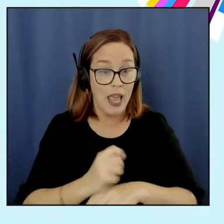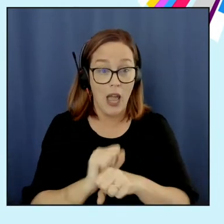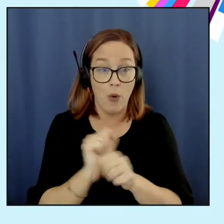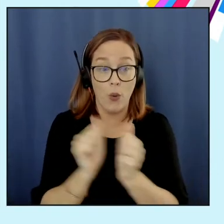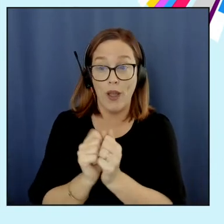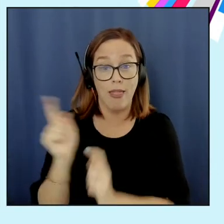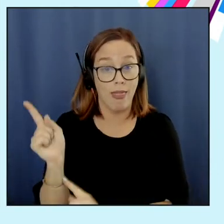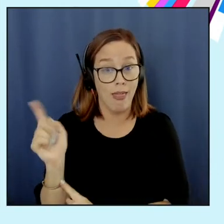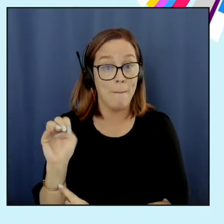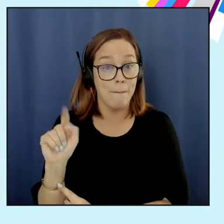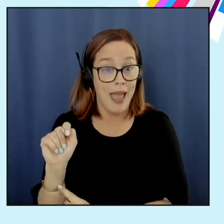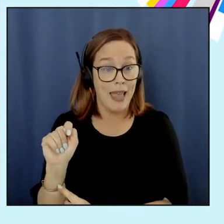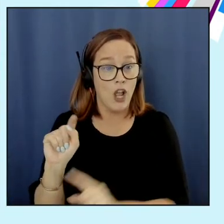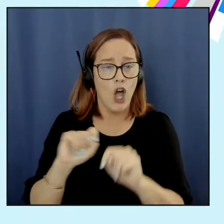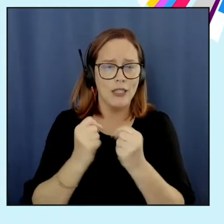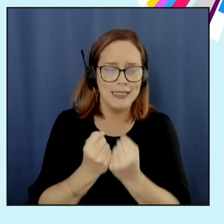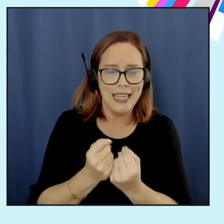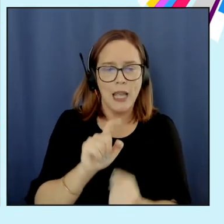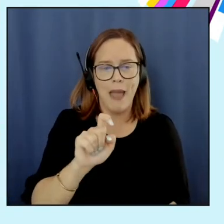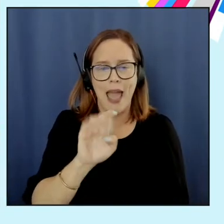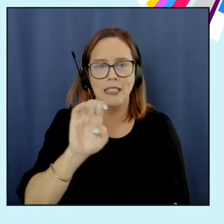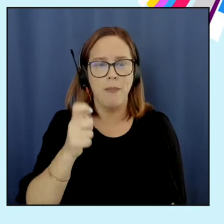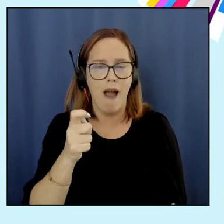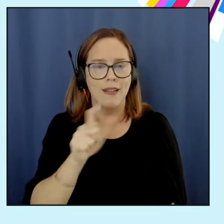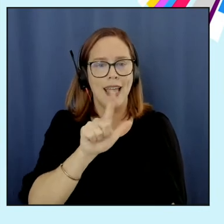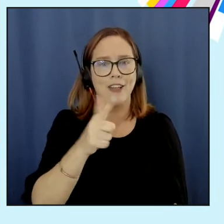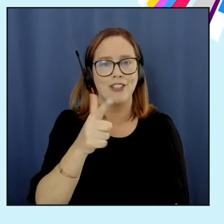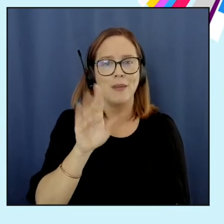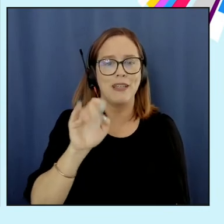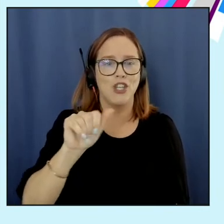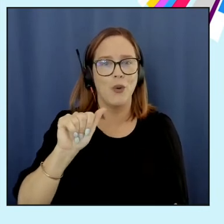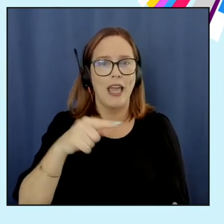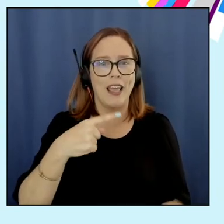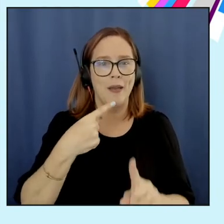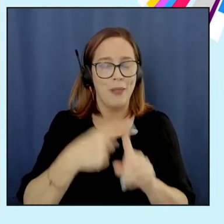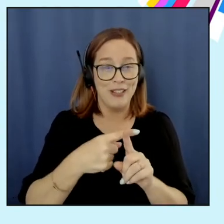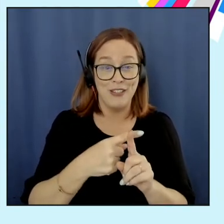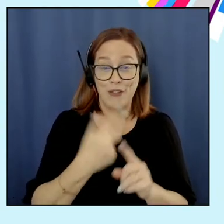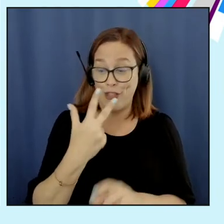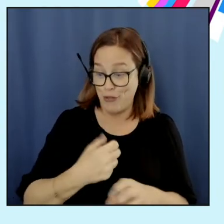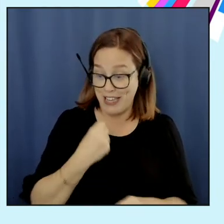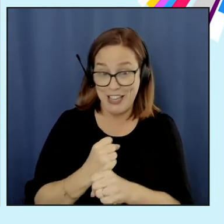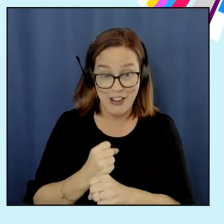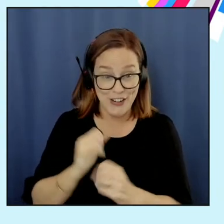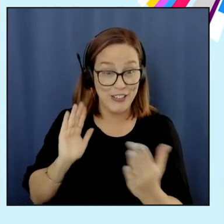Xbox LGBTQIA for the last 3 years. Yeah, and it's been...